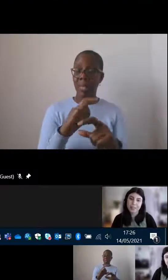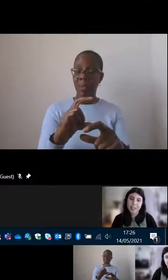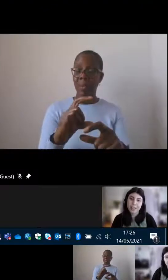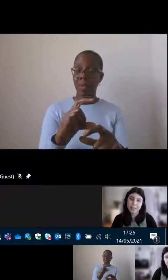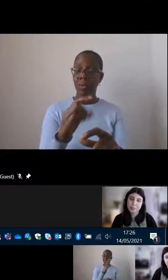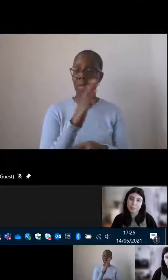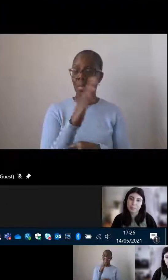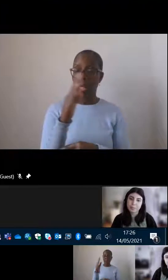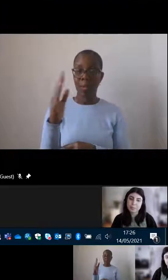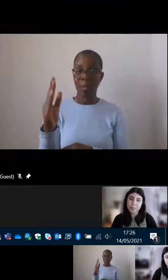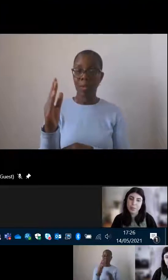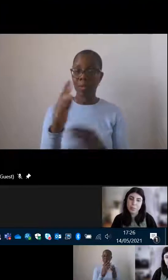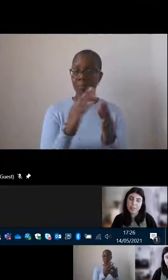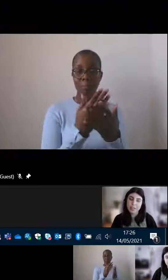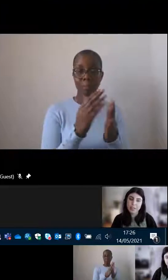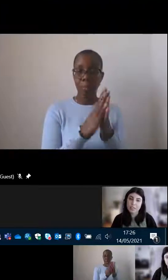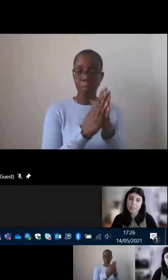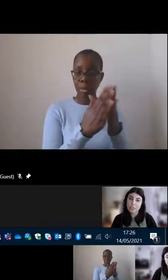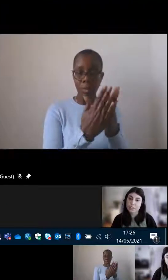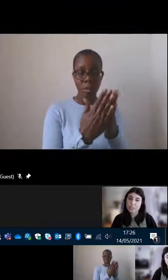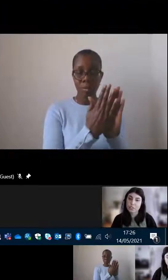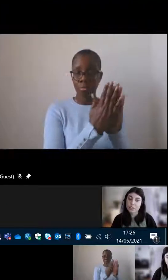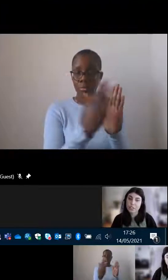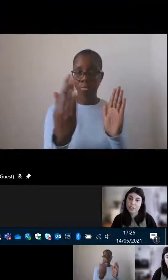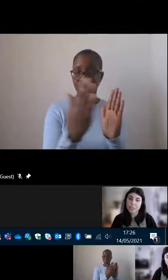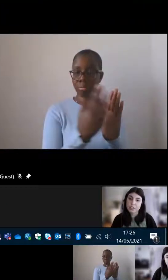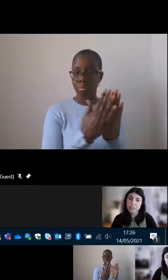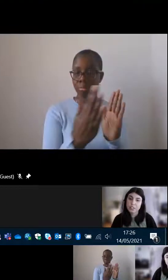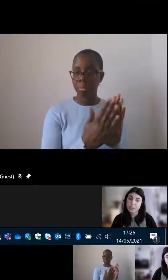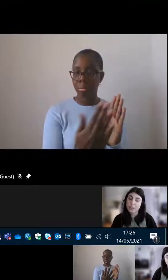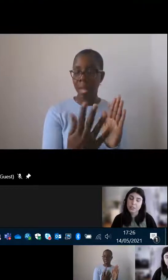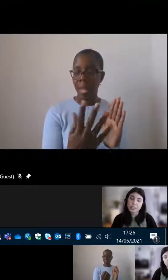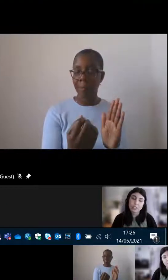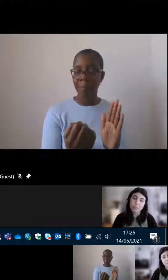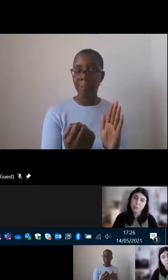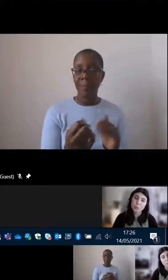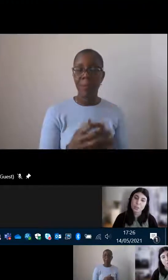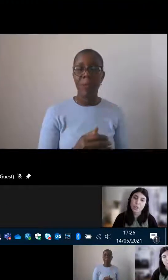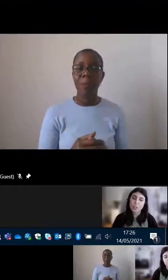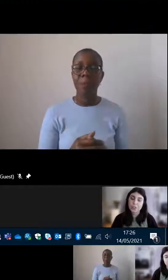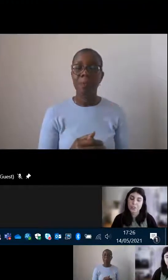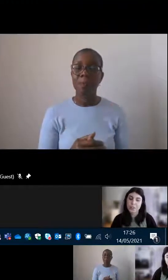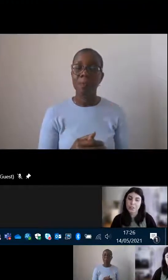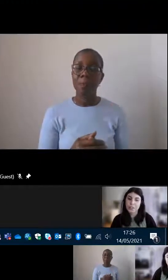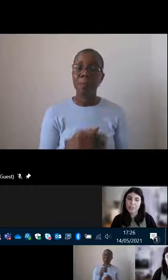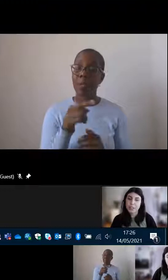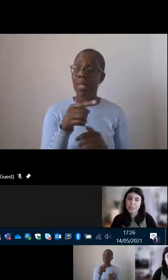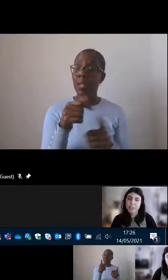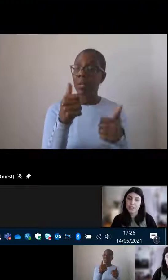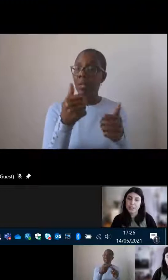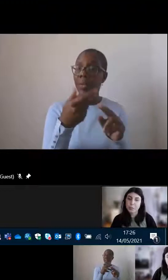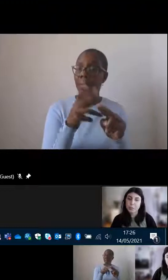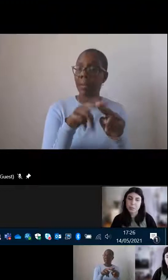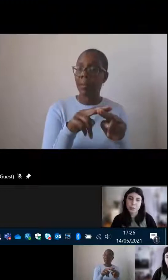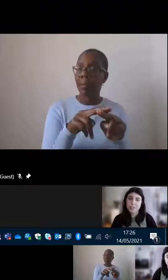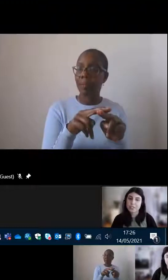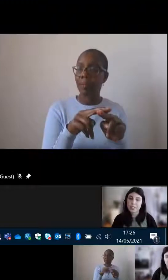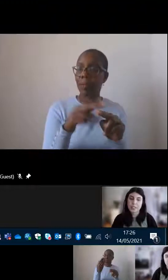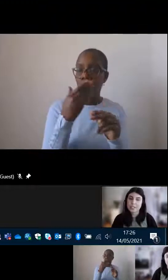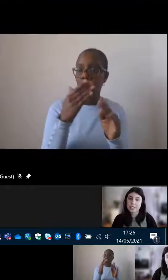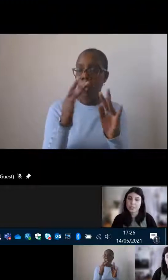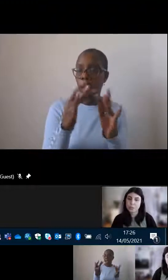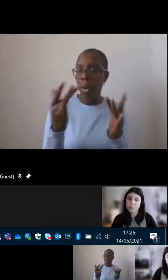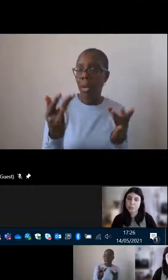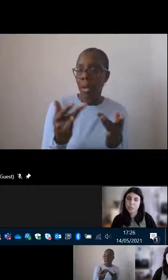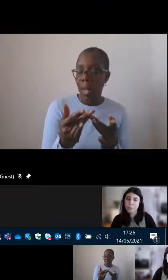there. But I think that's good. That's good for if you're still doing online school, or if you just want